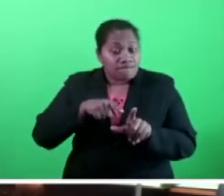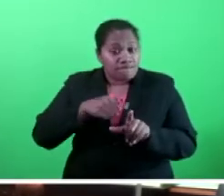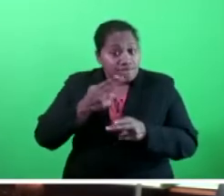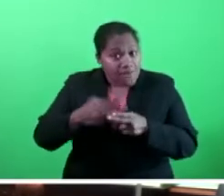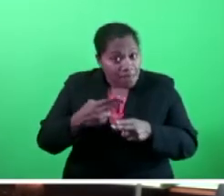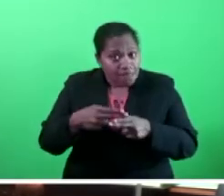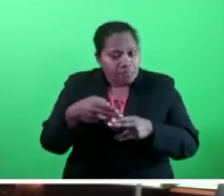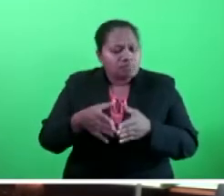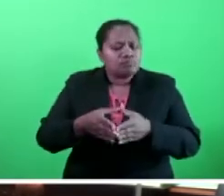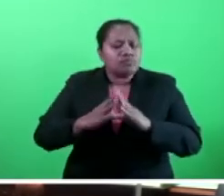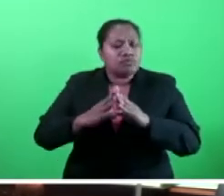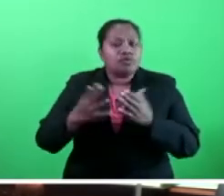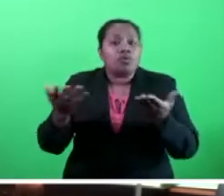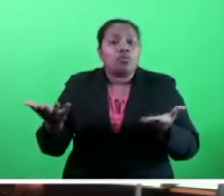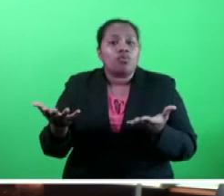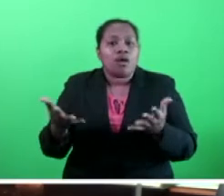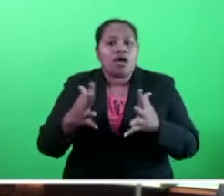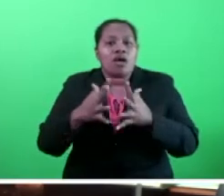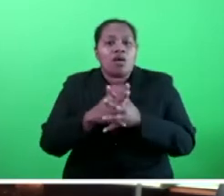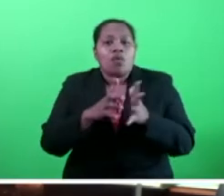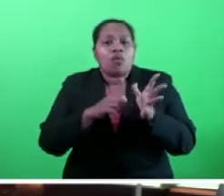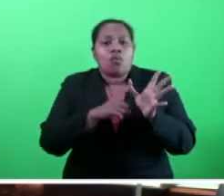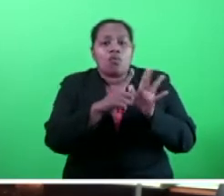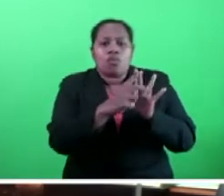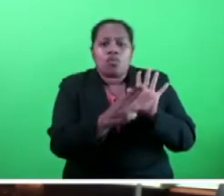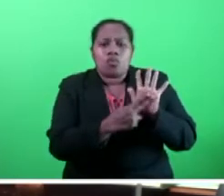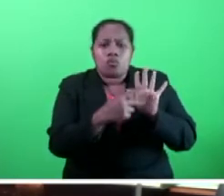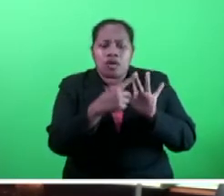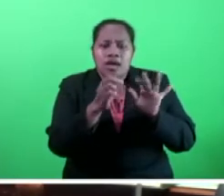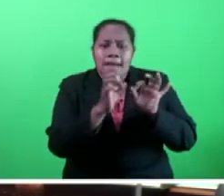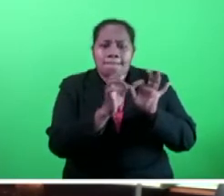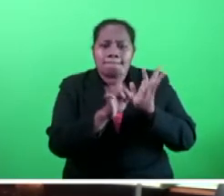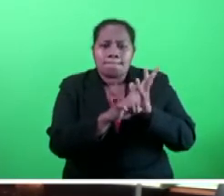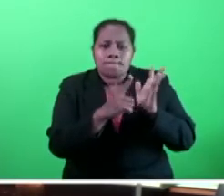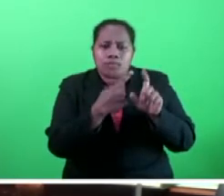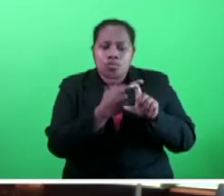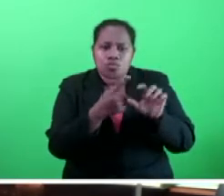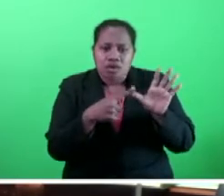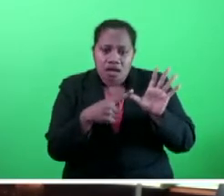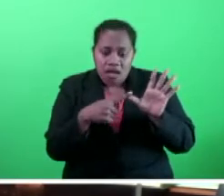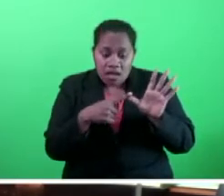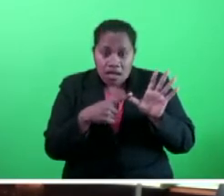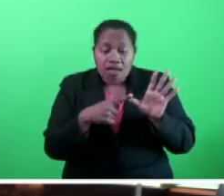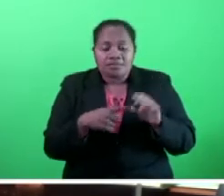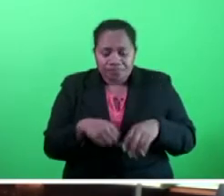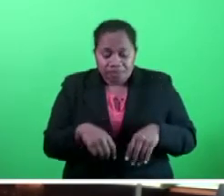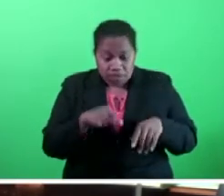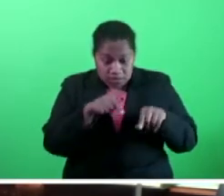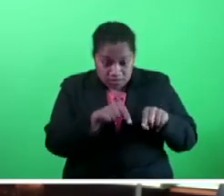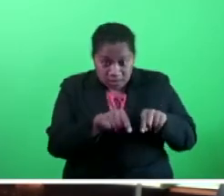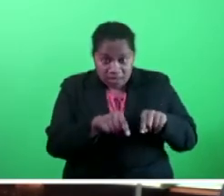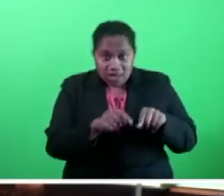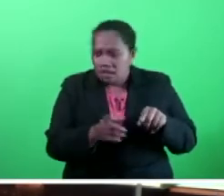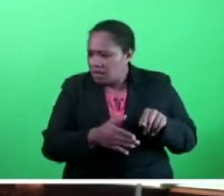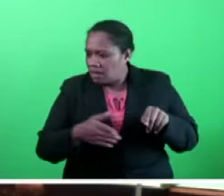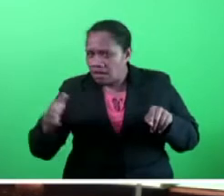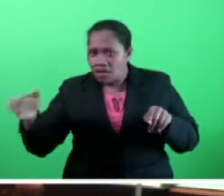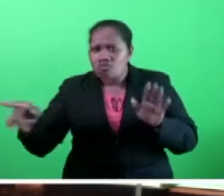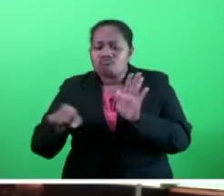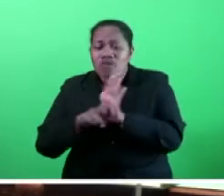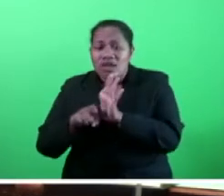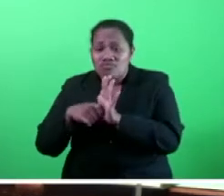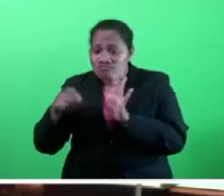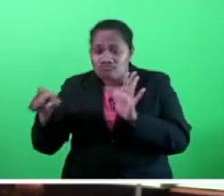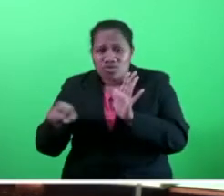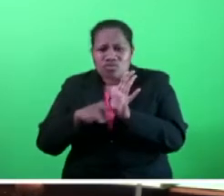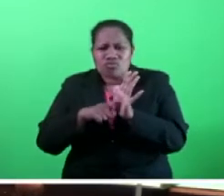in the Wainimbuka area. From Rakiraki towards Wainimbuka, a total of 89 cattle farmers have been identified, and a new milk